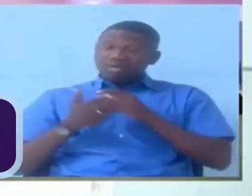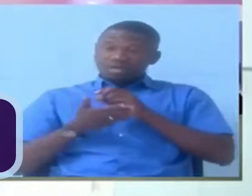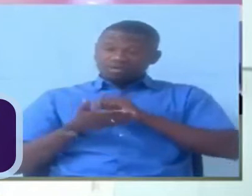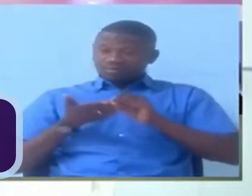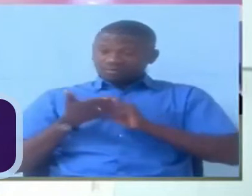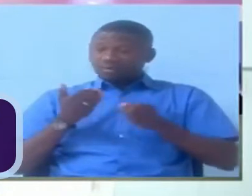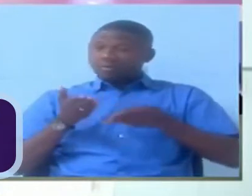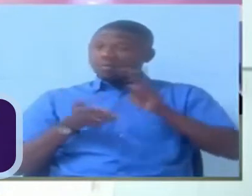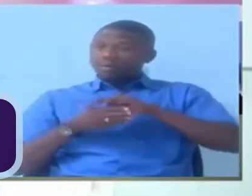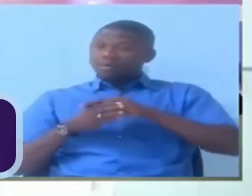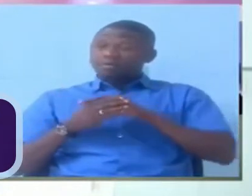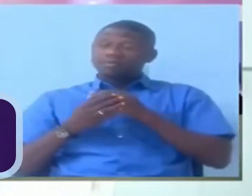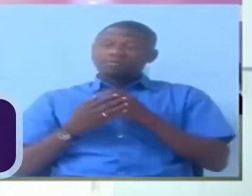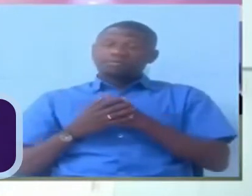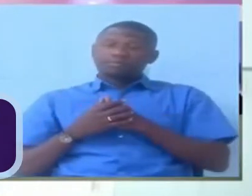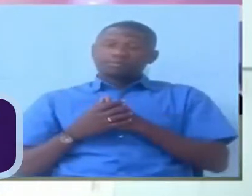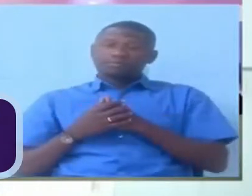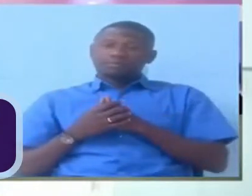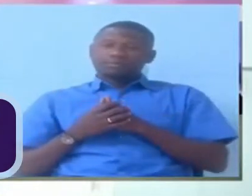lost.